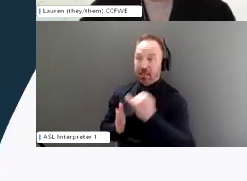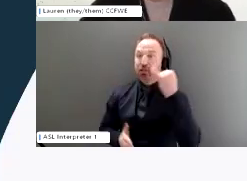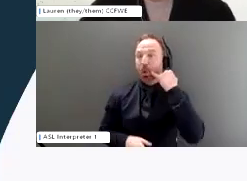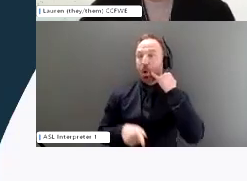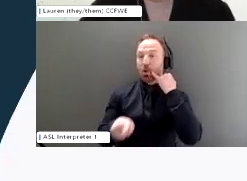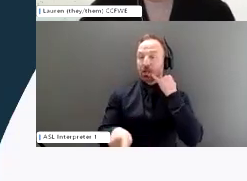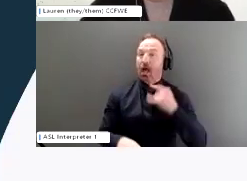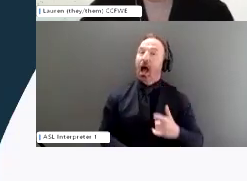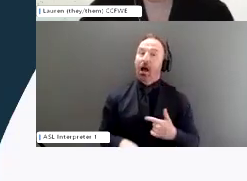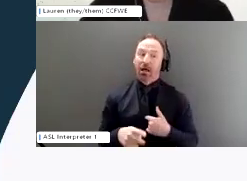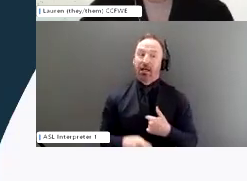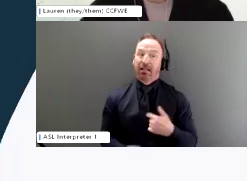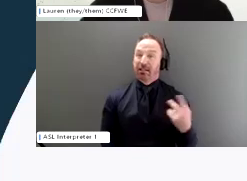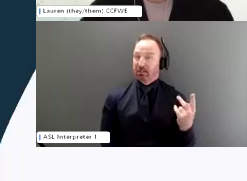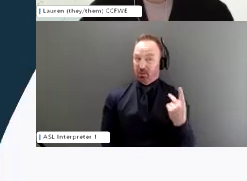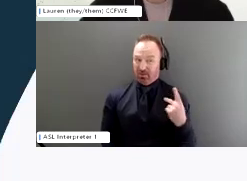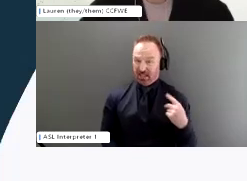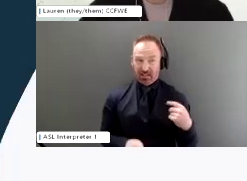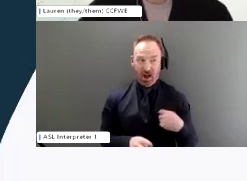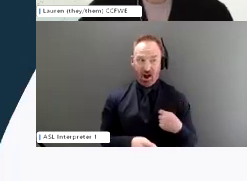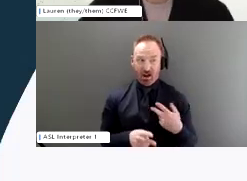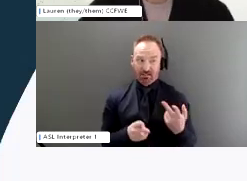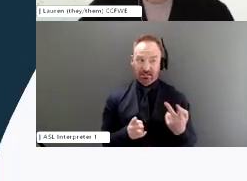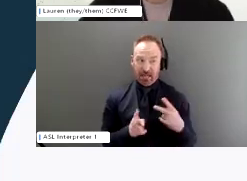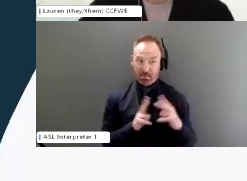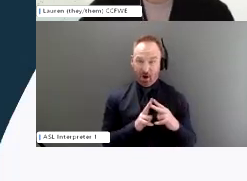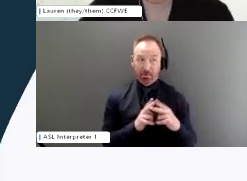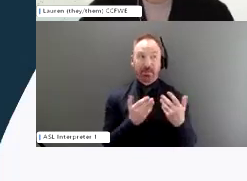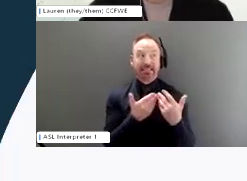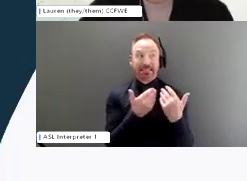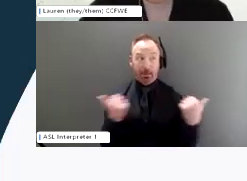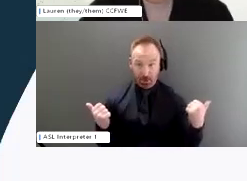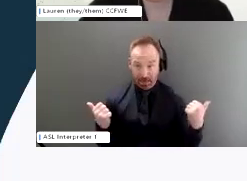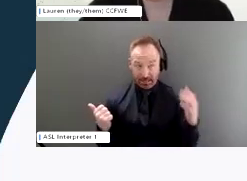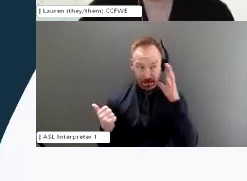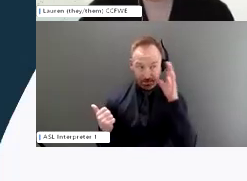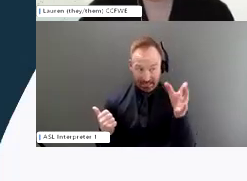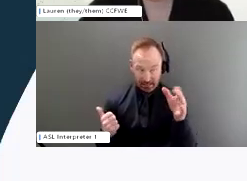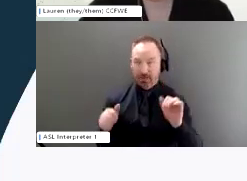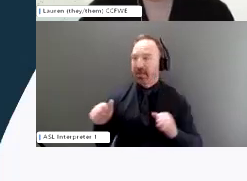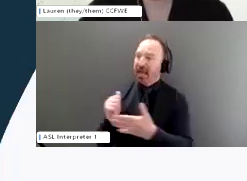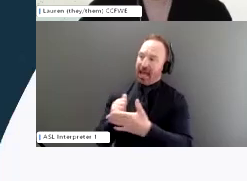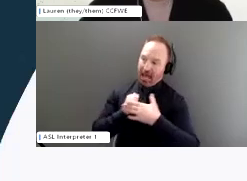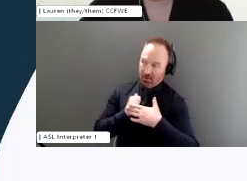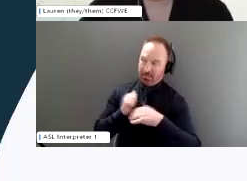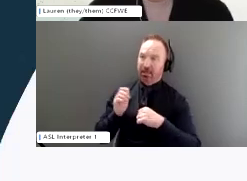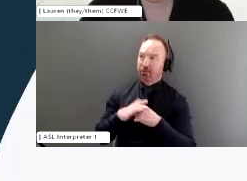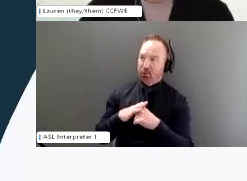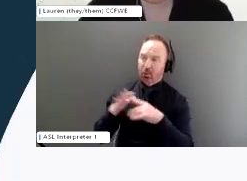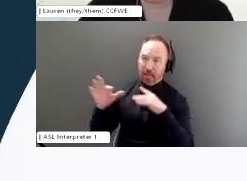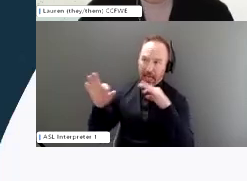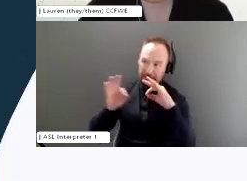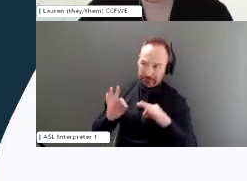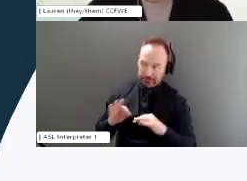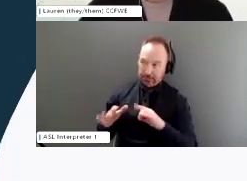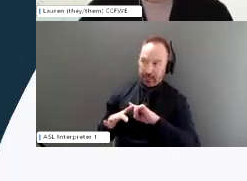They can give advice on how to separate finances and steps to challenge coerced debt. If we do strongly encourage